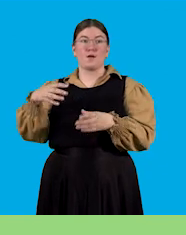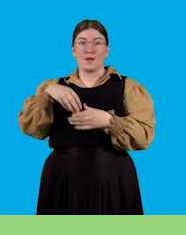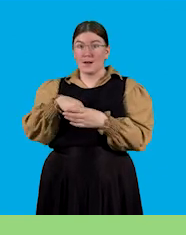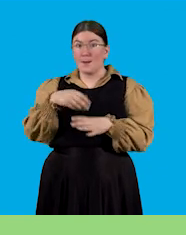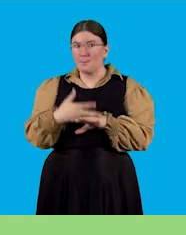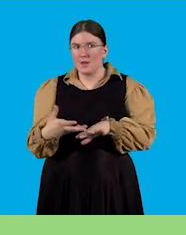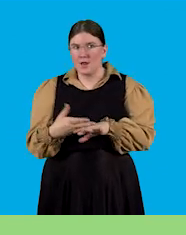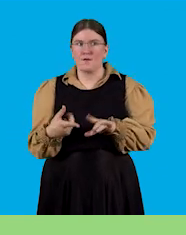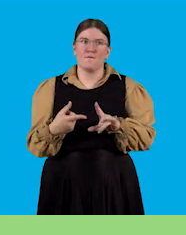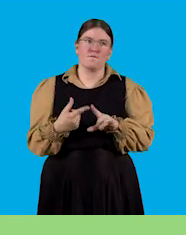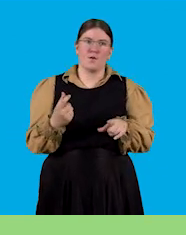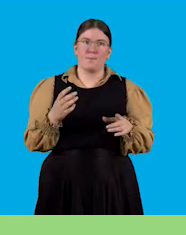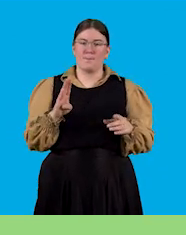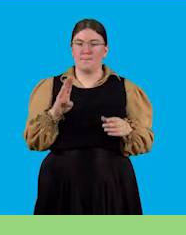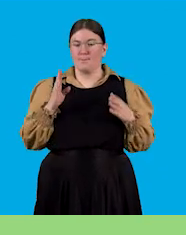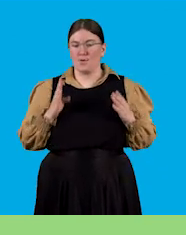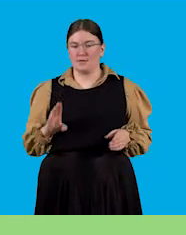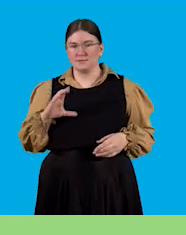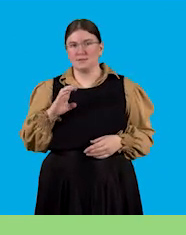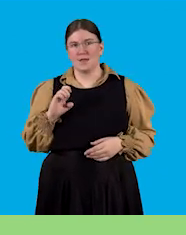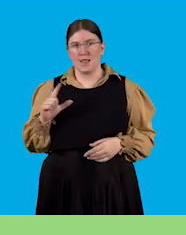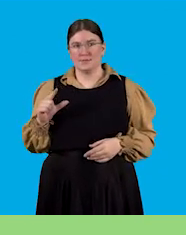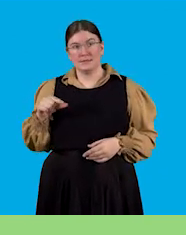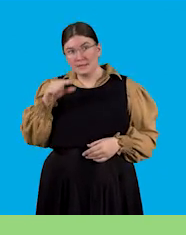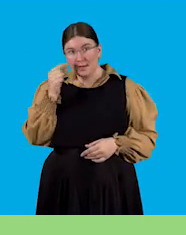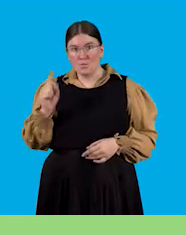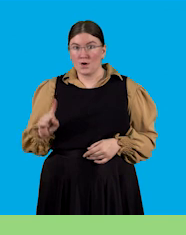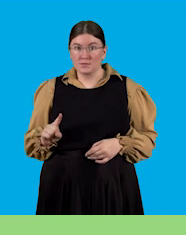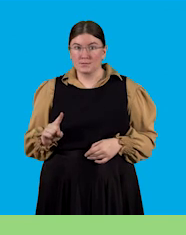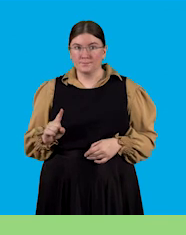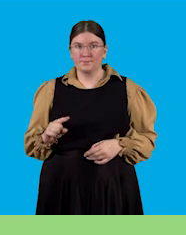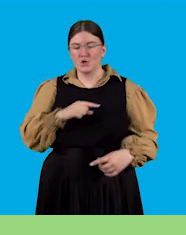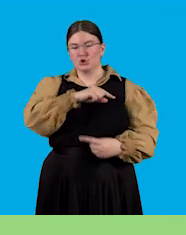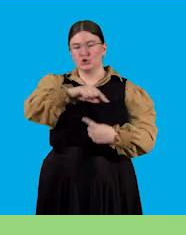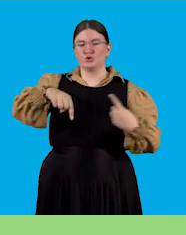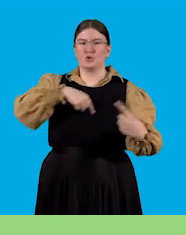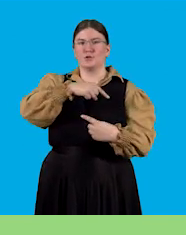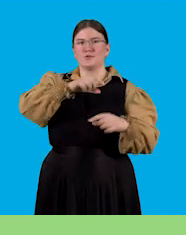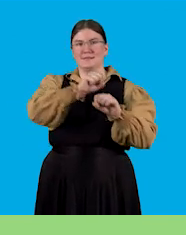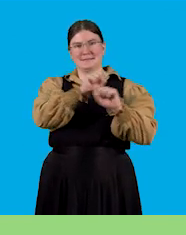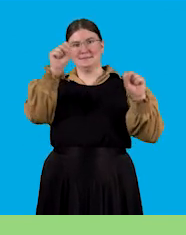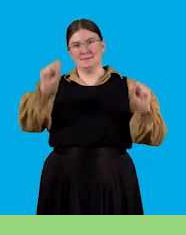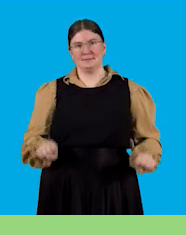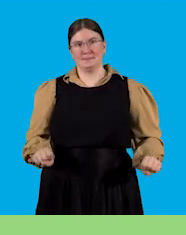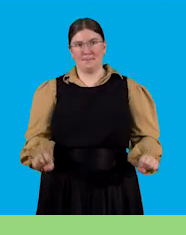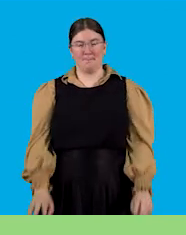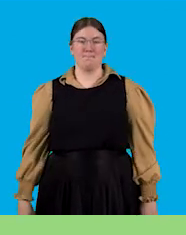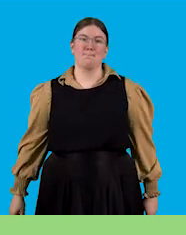body cells. And the name of that system is the circulatory system.